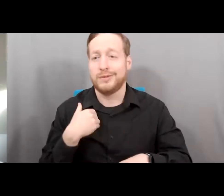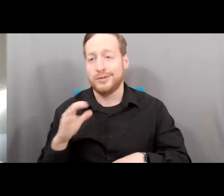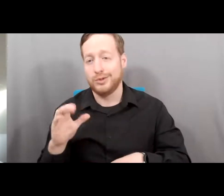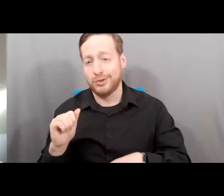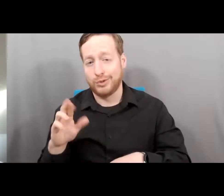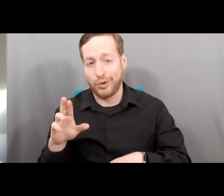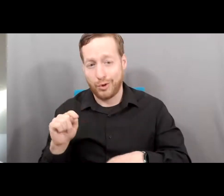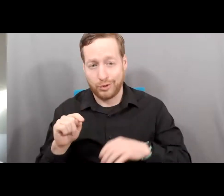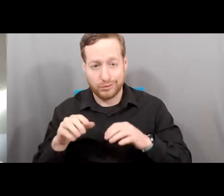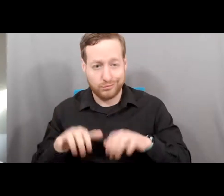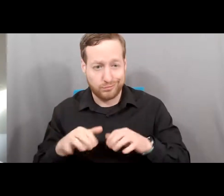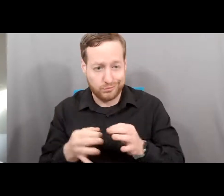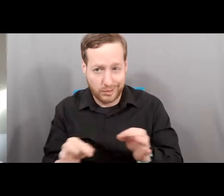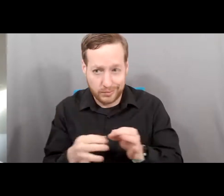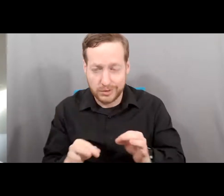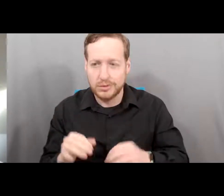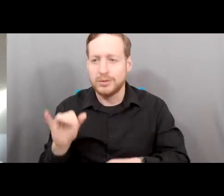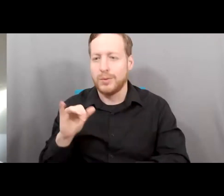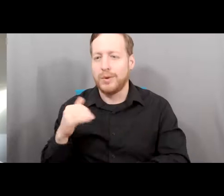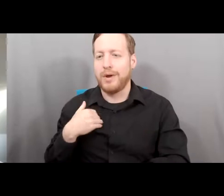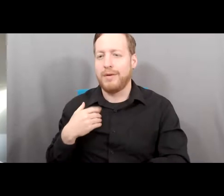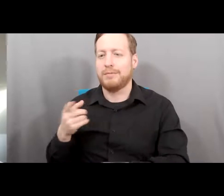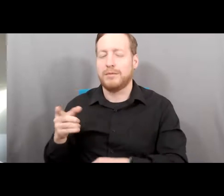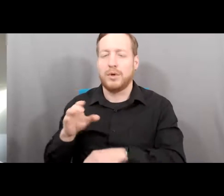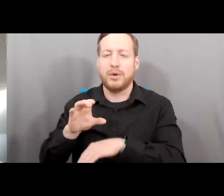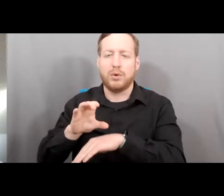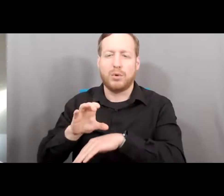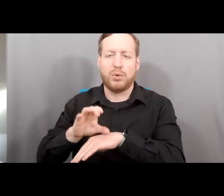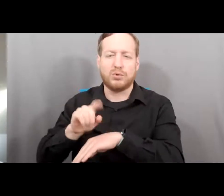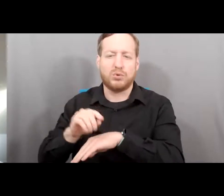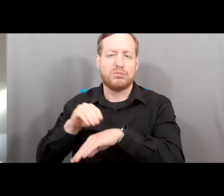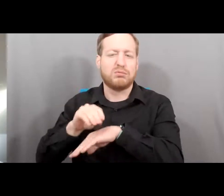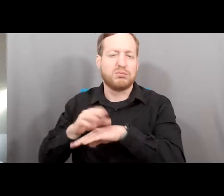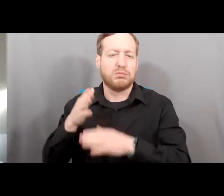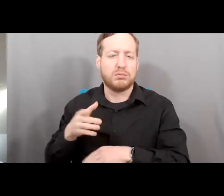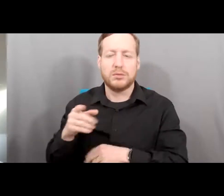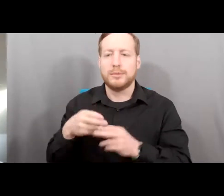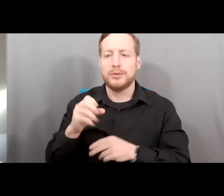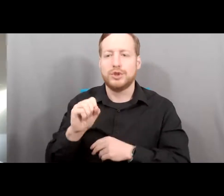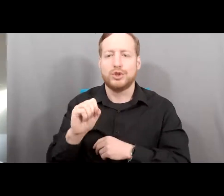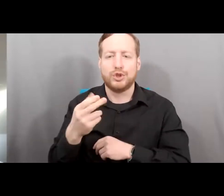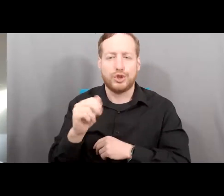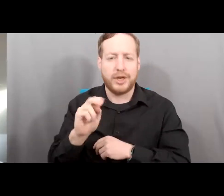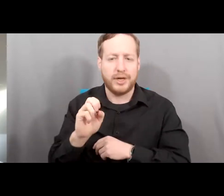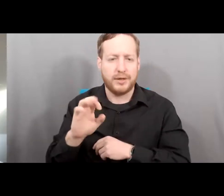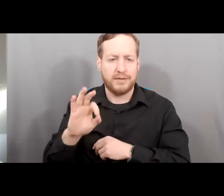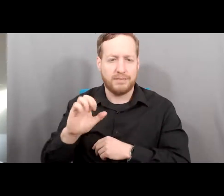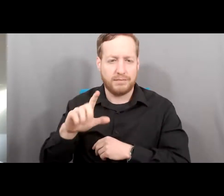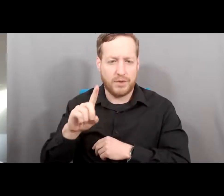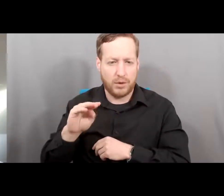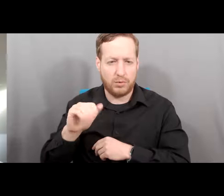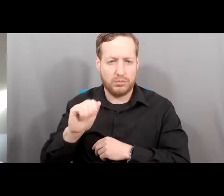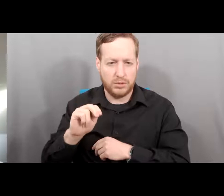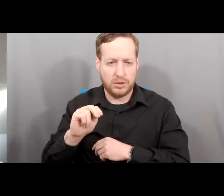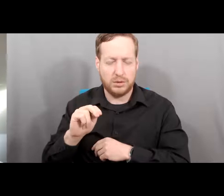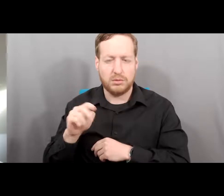We have interpreters here tonight. We have car reporting available to provide captioning. And we also have a consultant